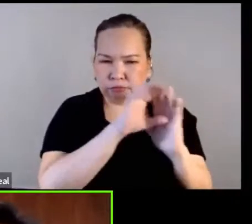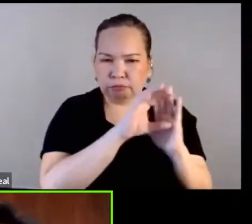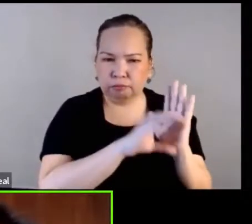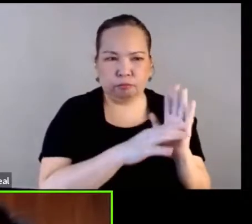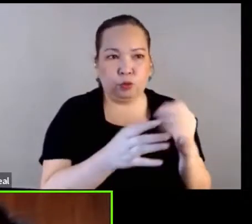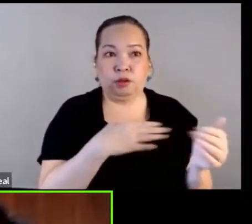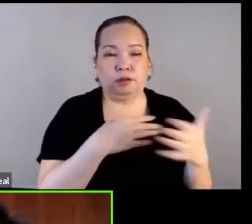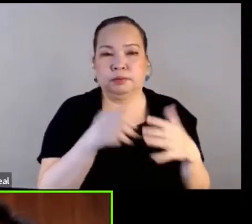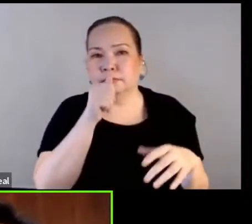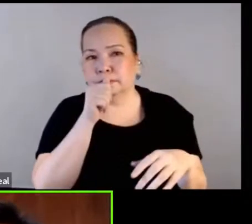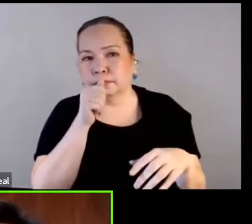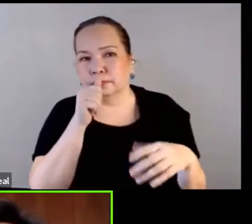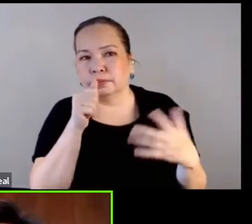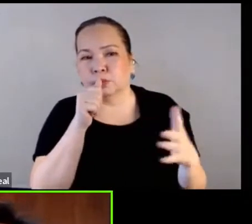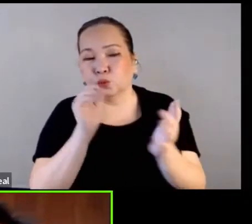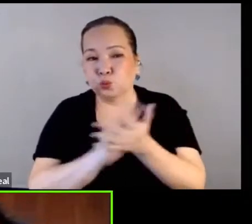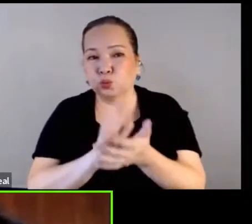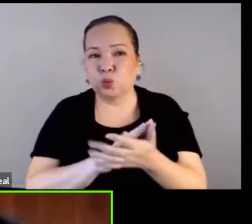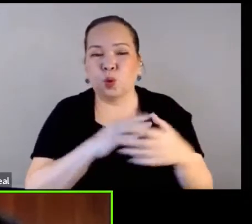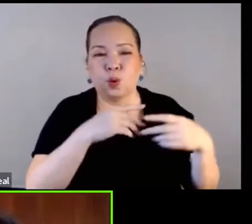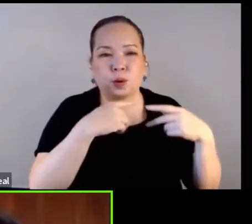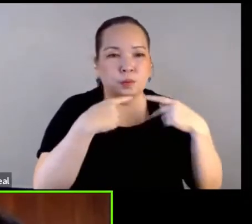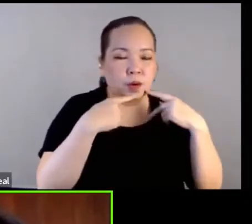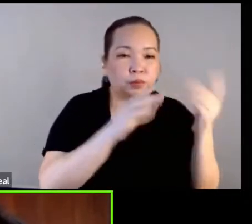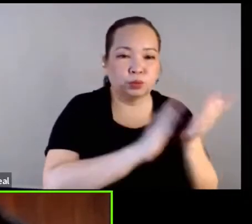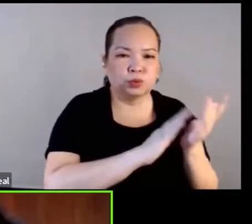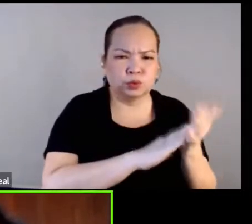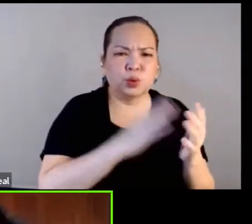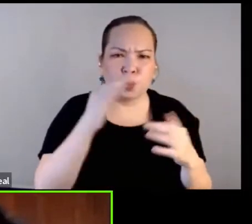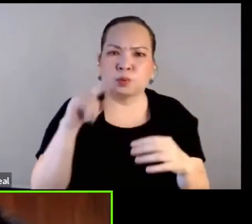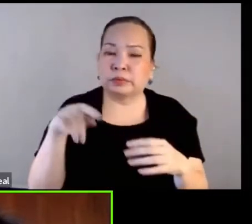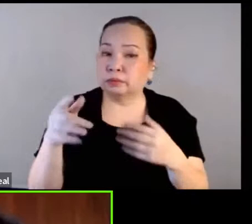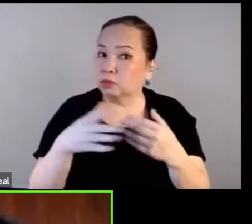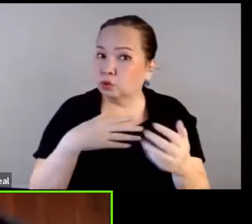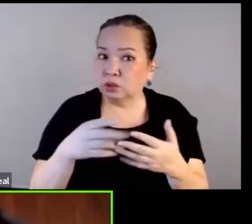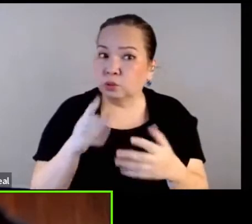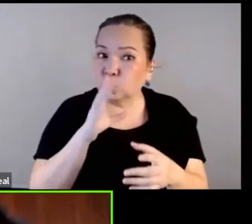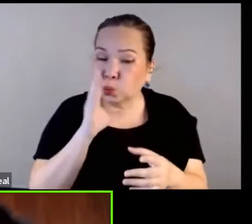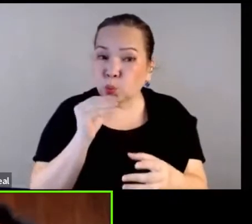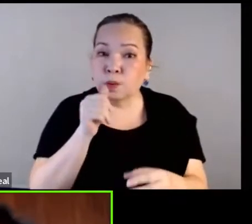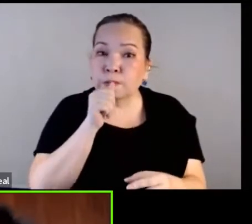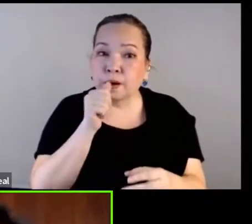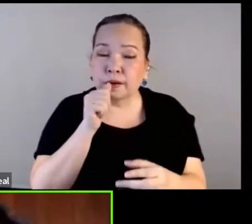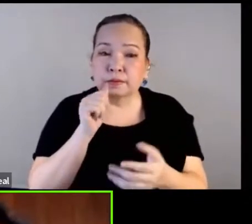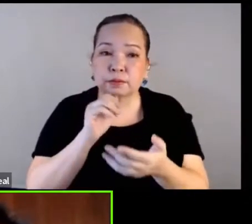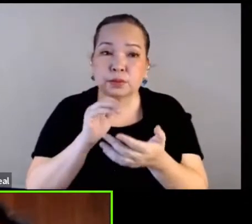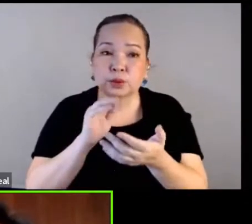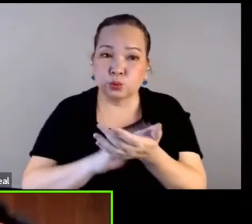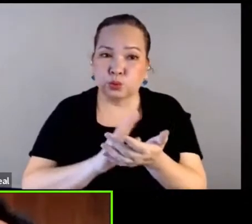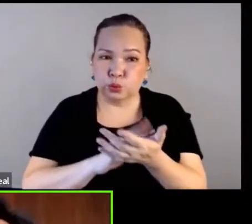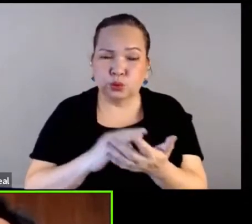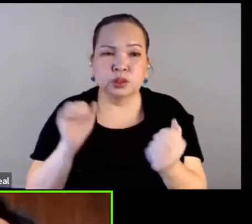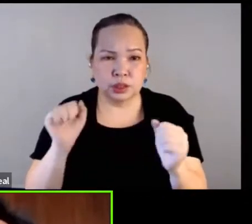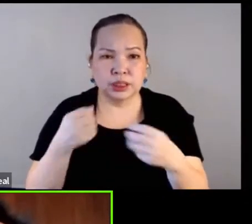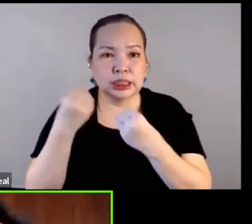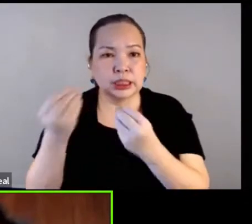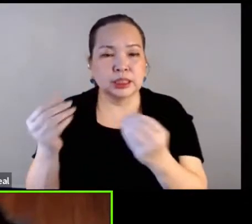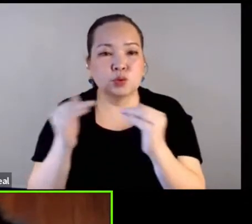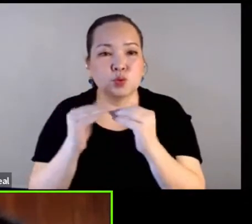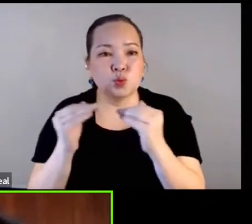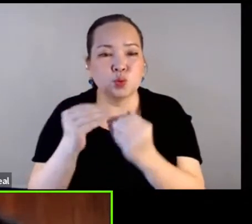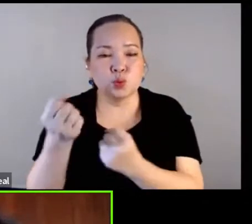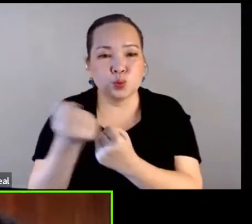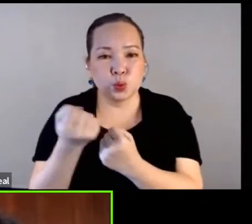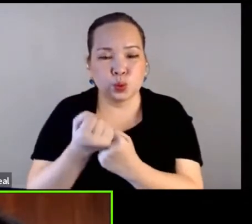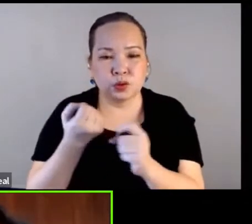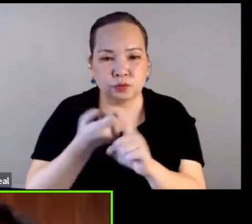So I'm just wondering, I really hope that those from the private would be able to access the same funds or support that will be given by the